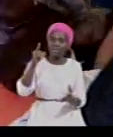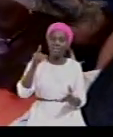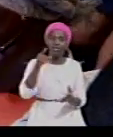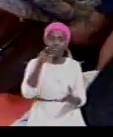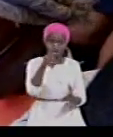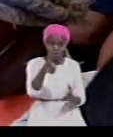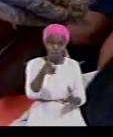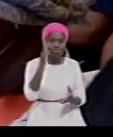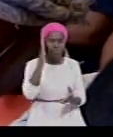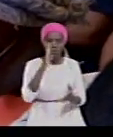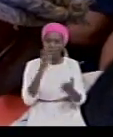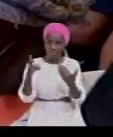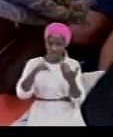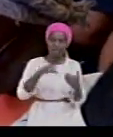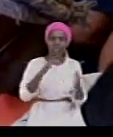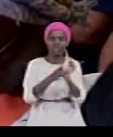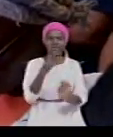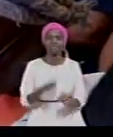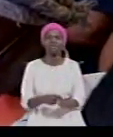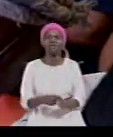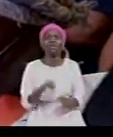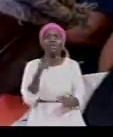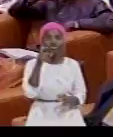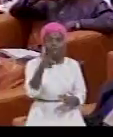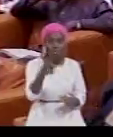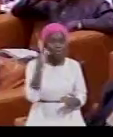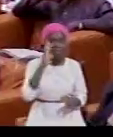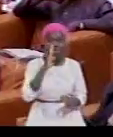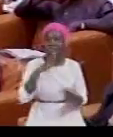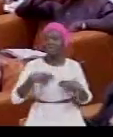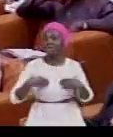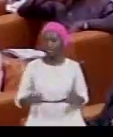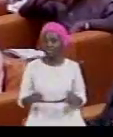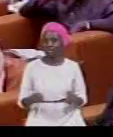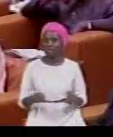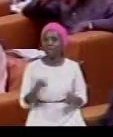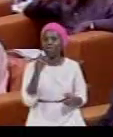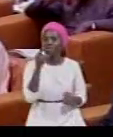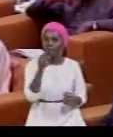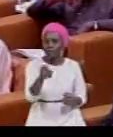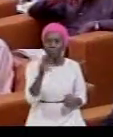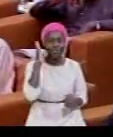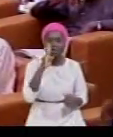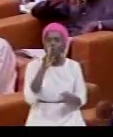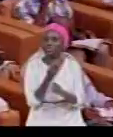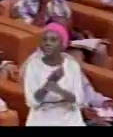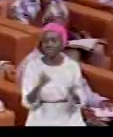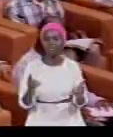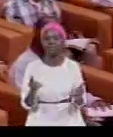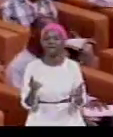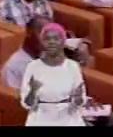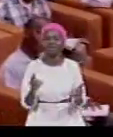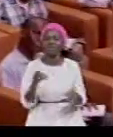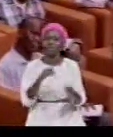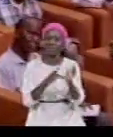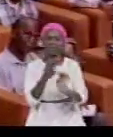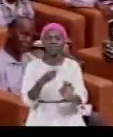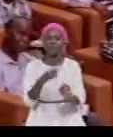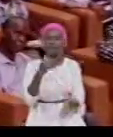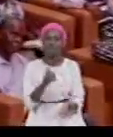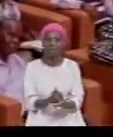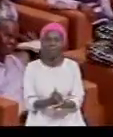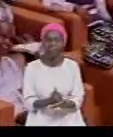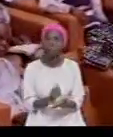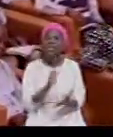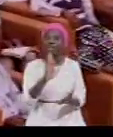restored. You will be healed. You will be delivered. Your salvation